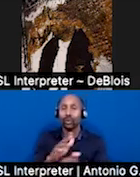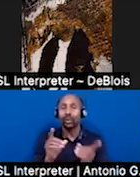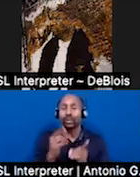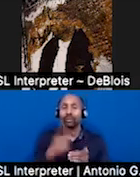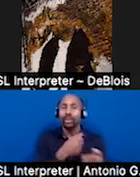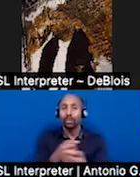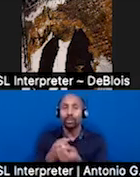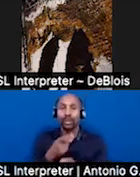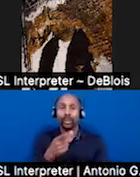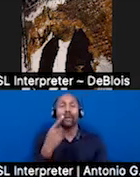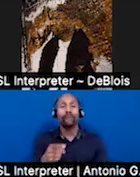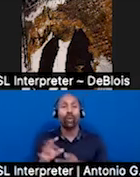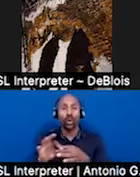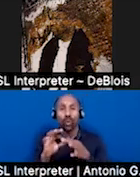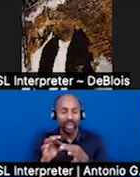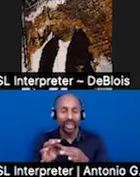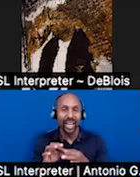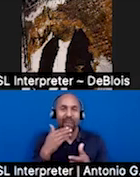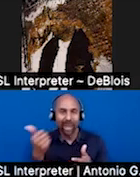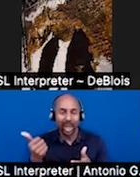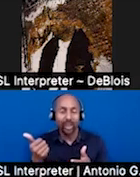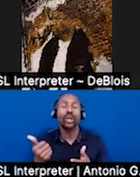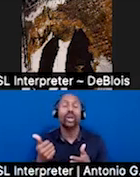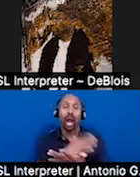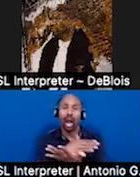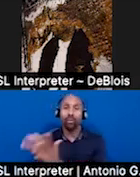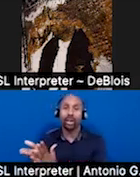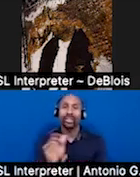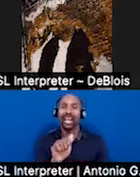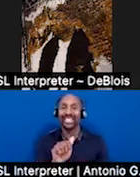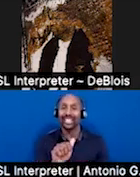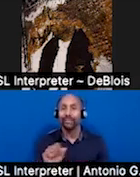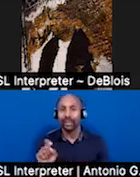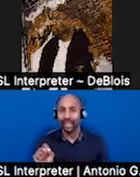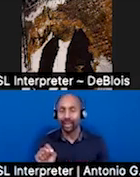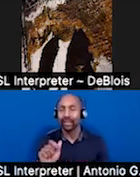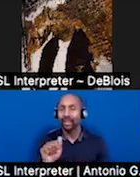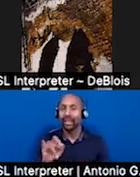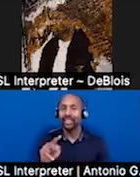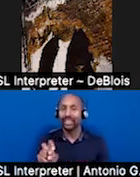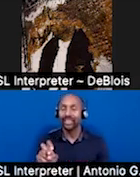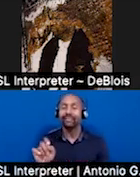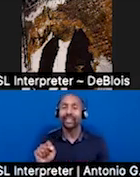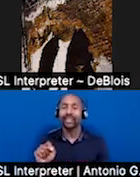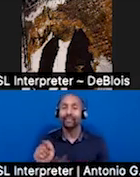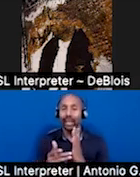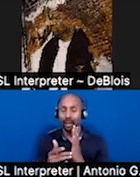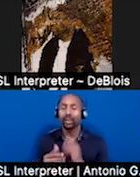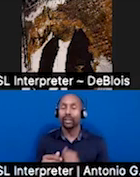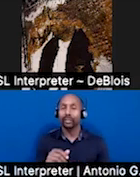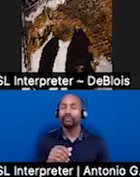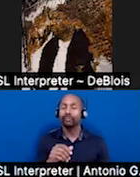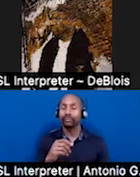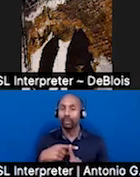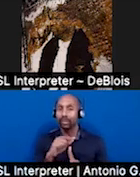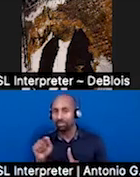assistive technology and instructional technology. So really breaking down what are commonly called silos within school districts, but not only